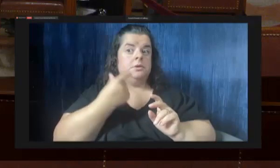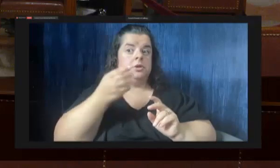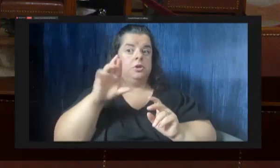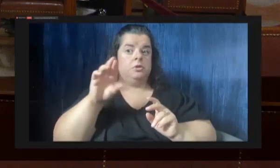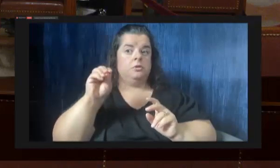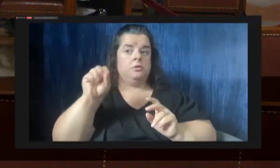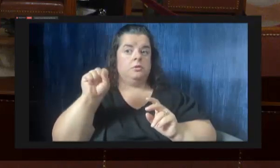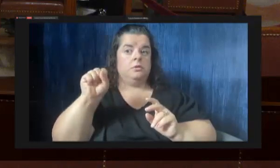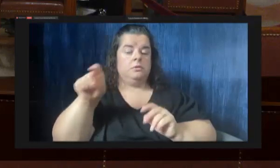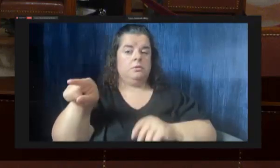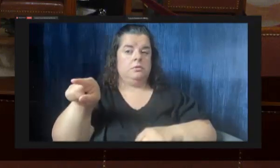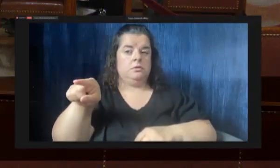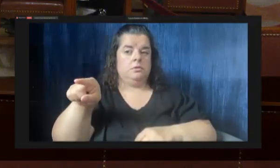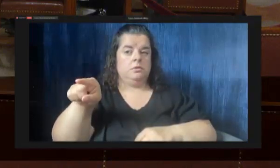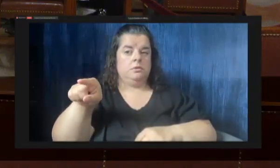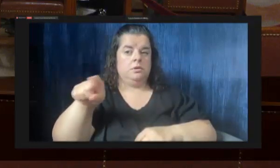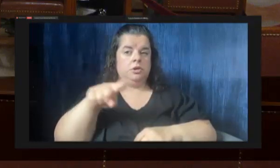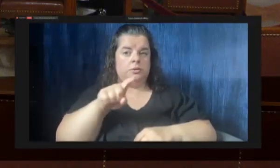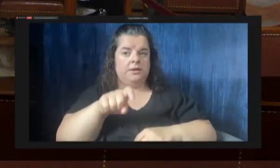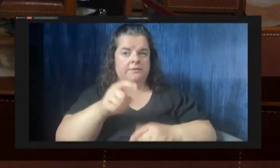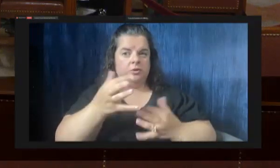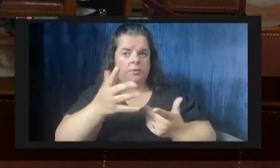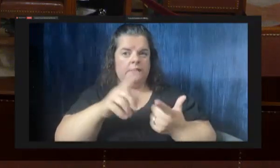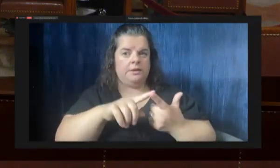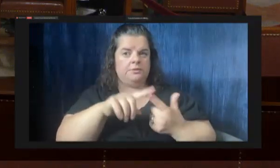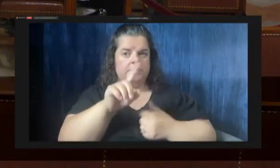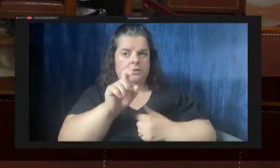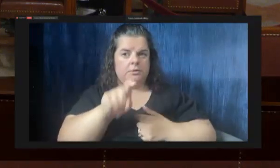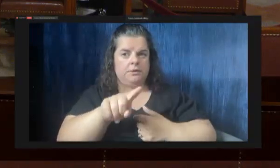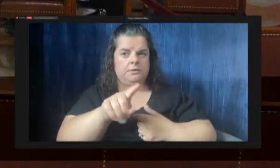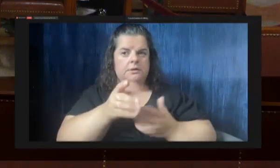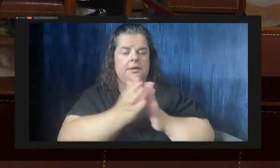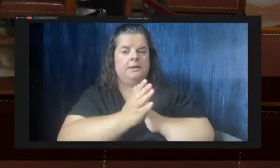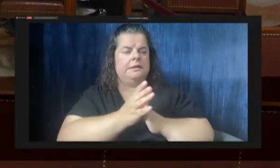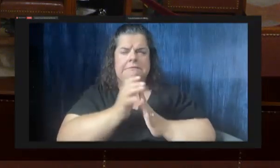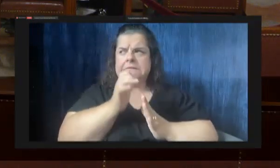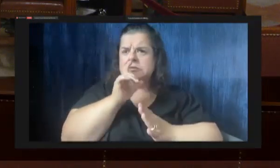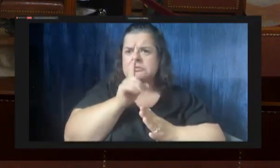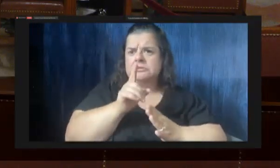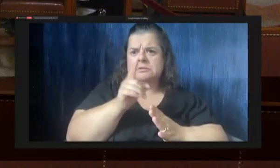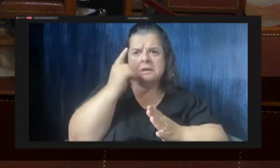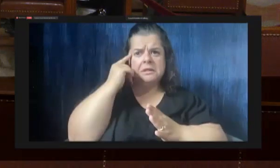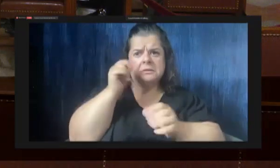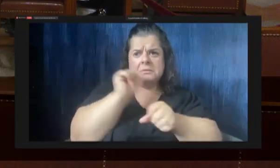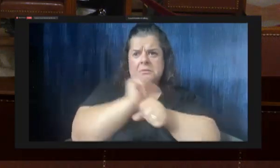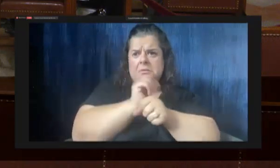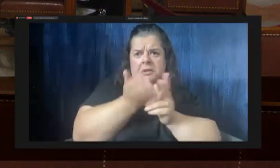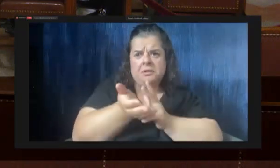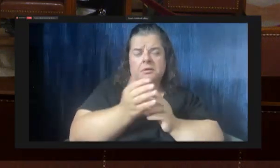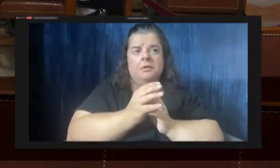Can I speak? You do have to wait to be asked the question. I do. Sorry. Okay. I thought we were working down the...